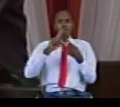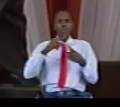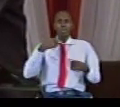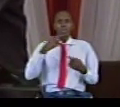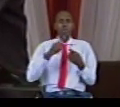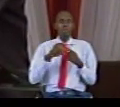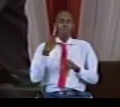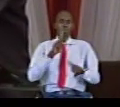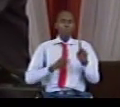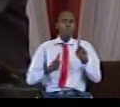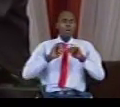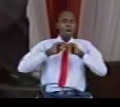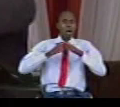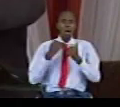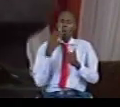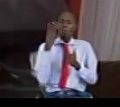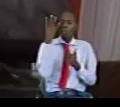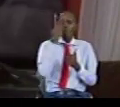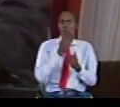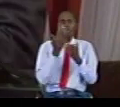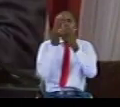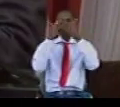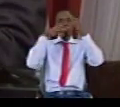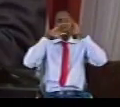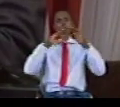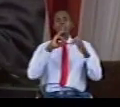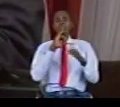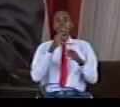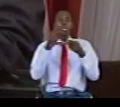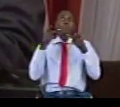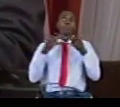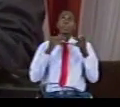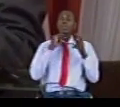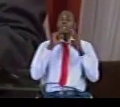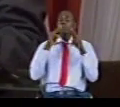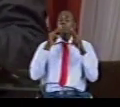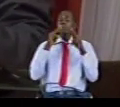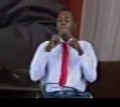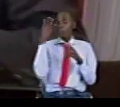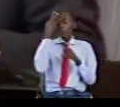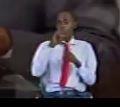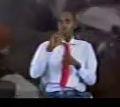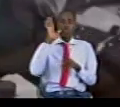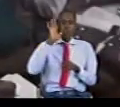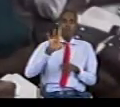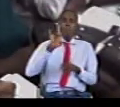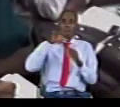all the glories of heaven. The place is so beautiful, you'll discover when you get over there.